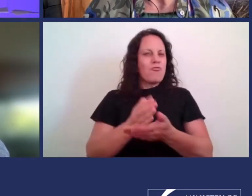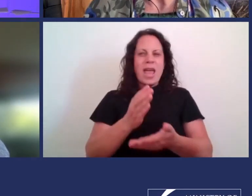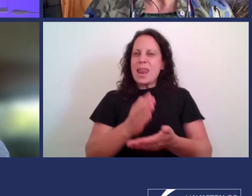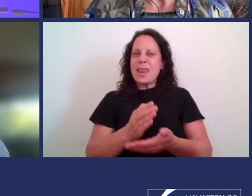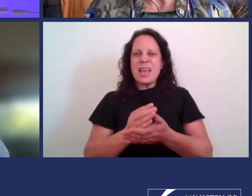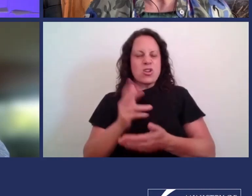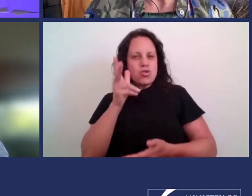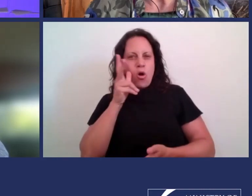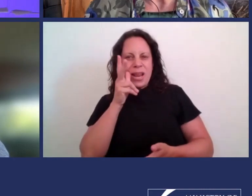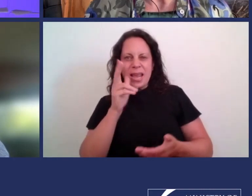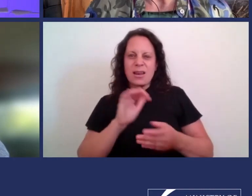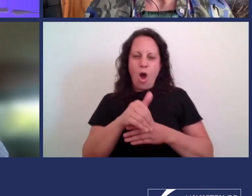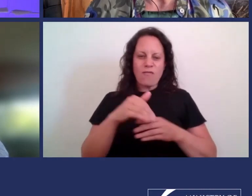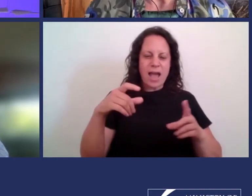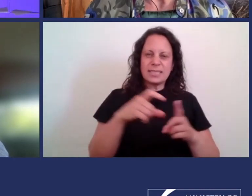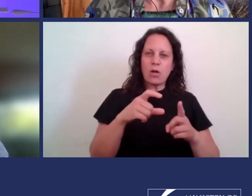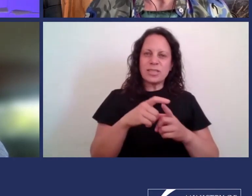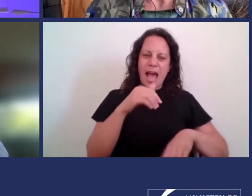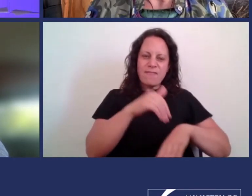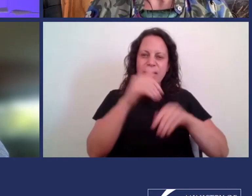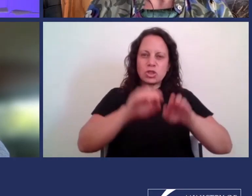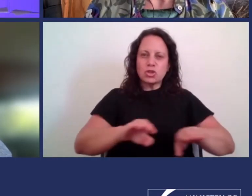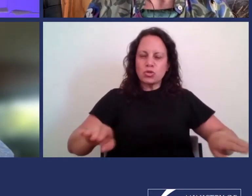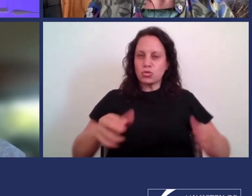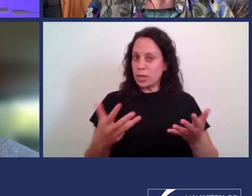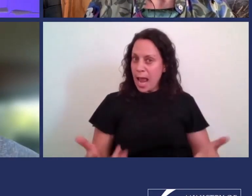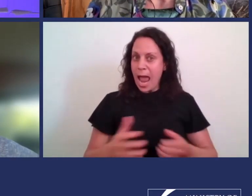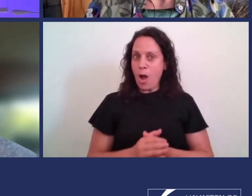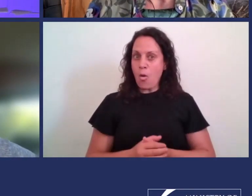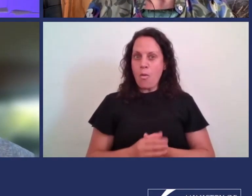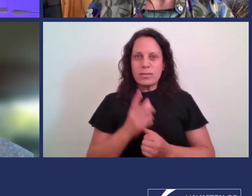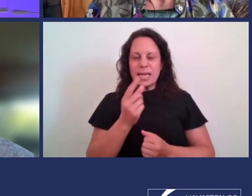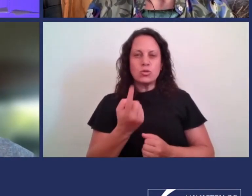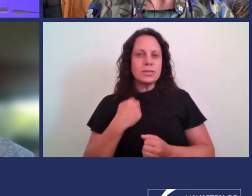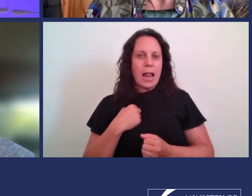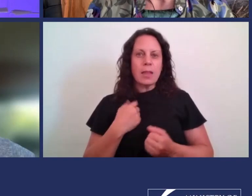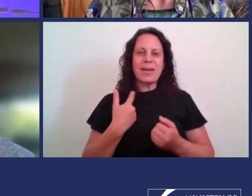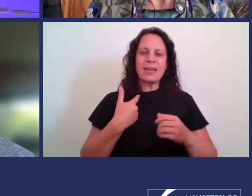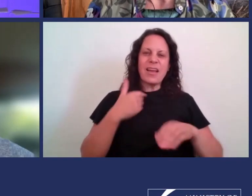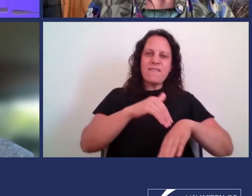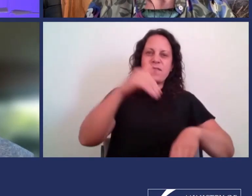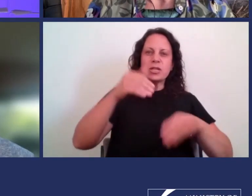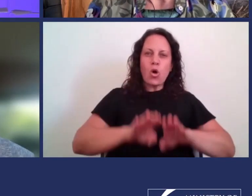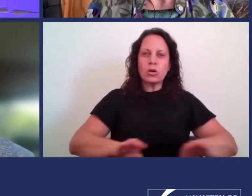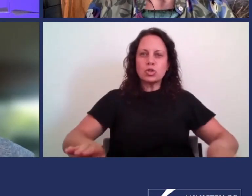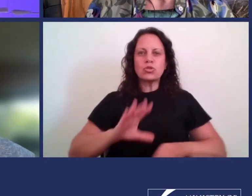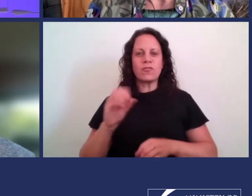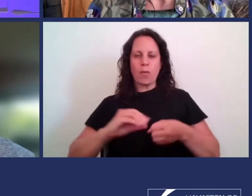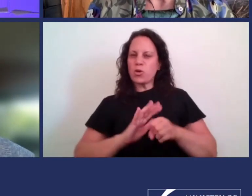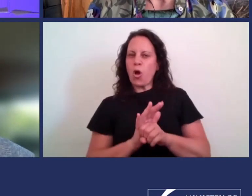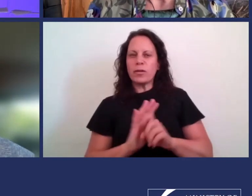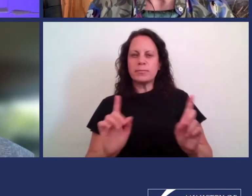affecting tamariki, but could any of you share, you know, what is the true impact on New Zealand children from COVID?